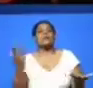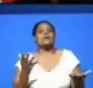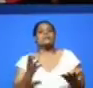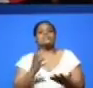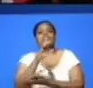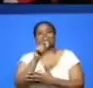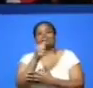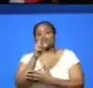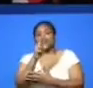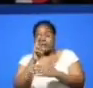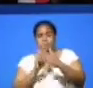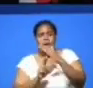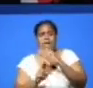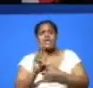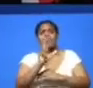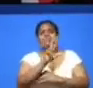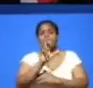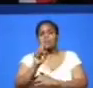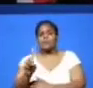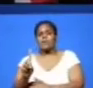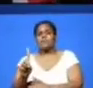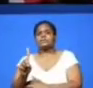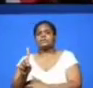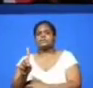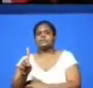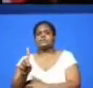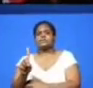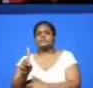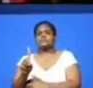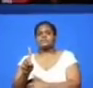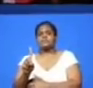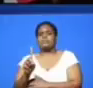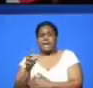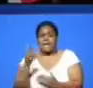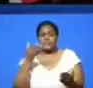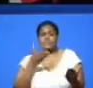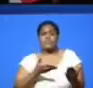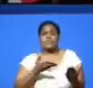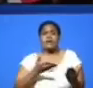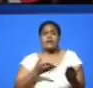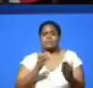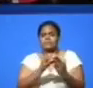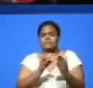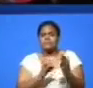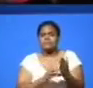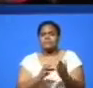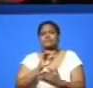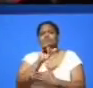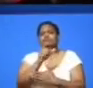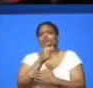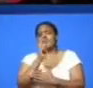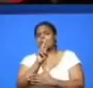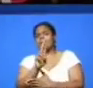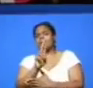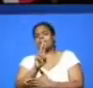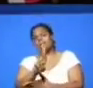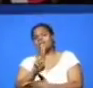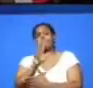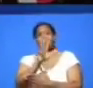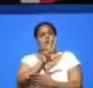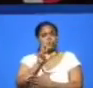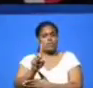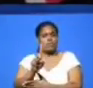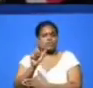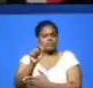Jeremiah 31. In Jeremiah 31 and verse 3, the Bible said,